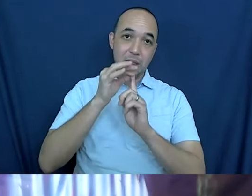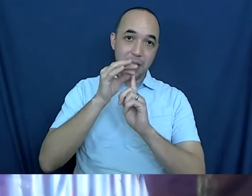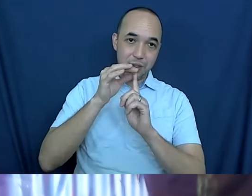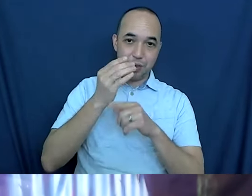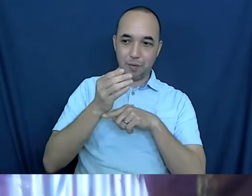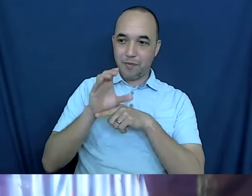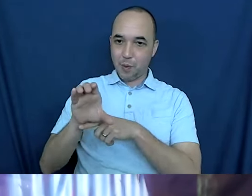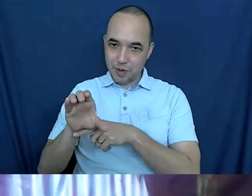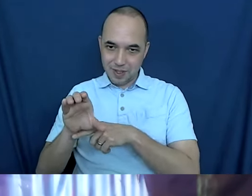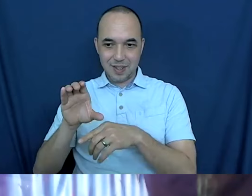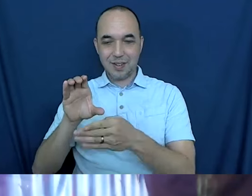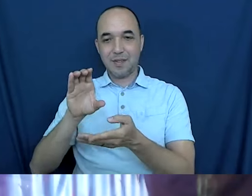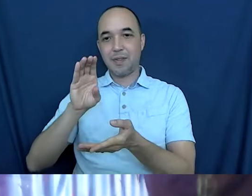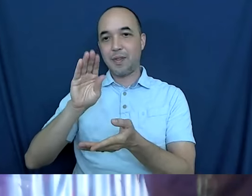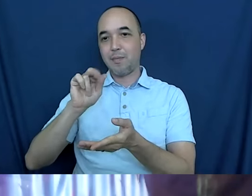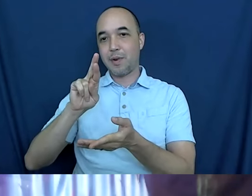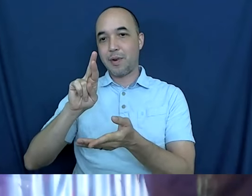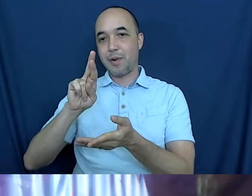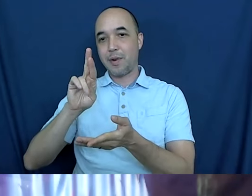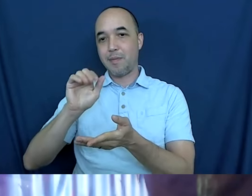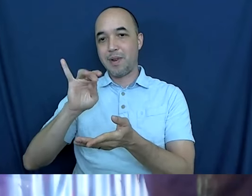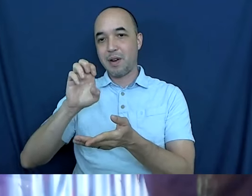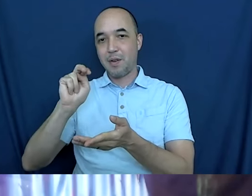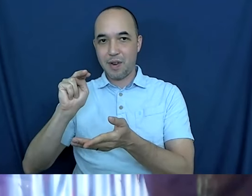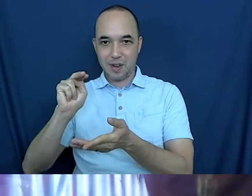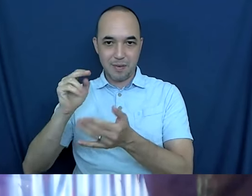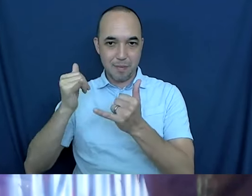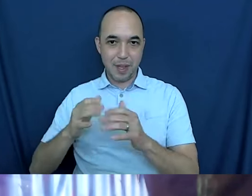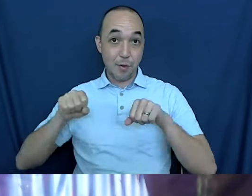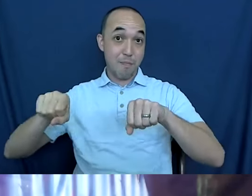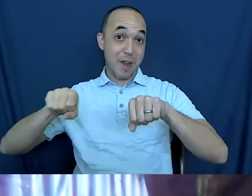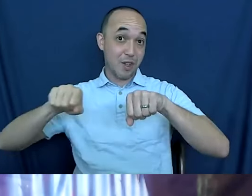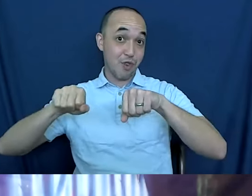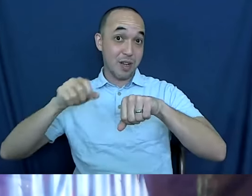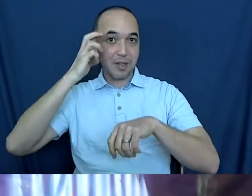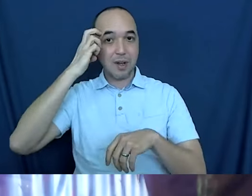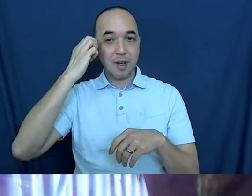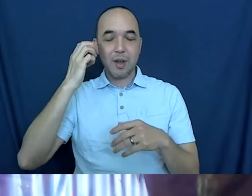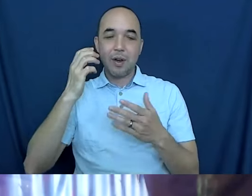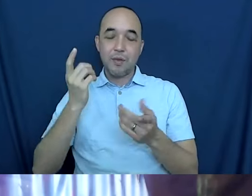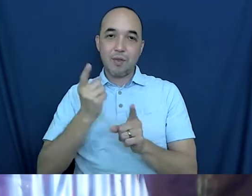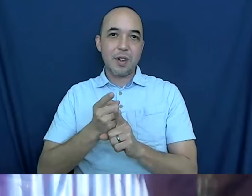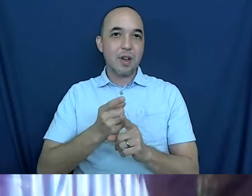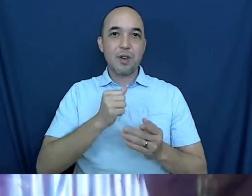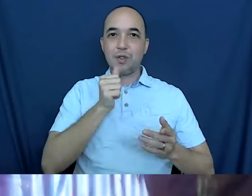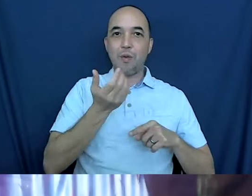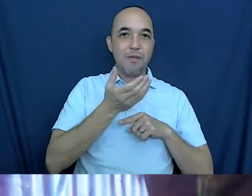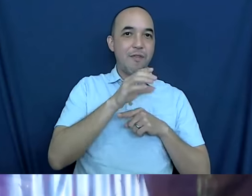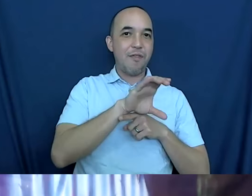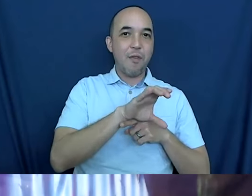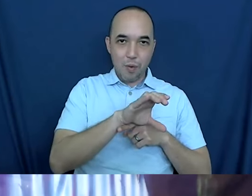400 pounds, you should not ever make a character who has a high intelligence stat score